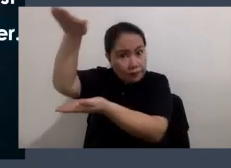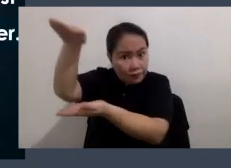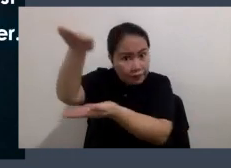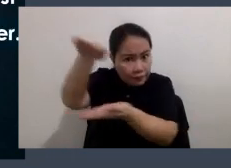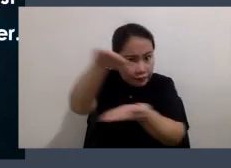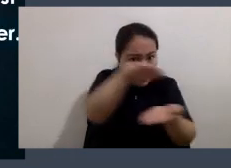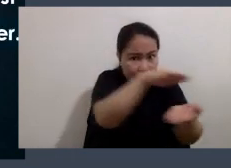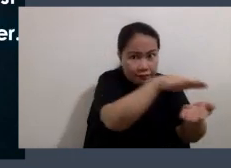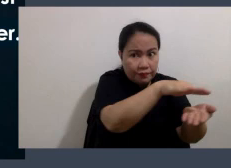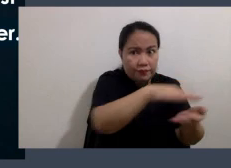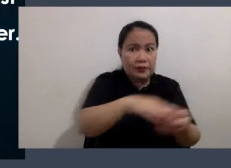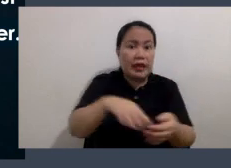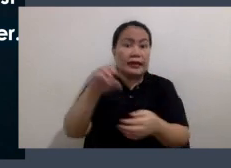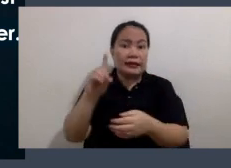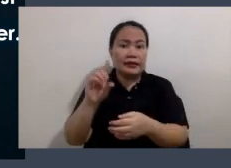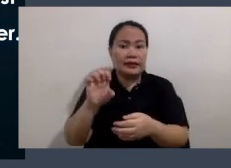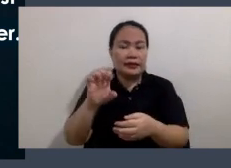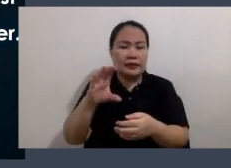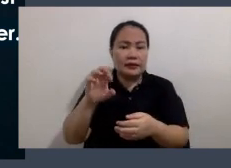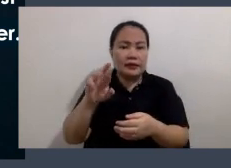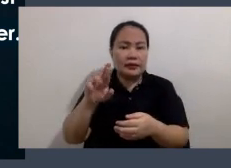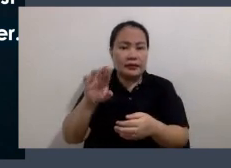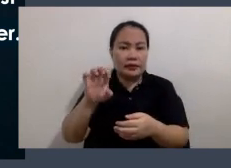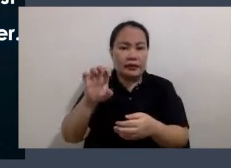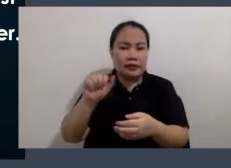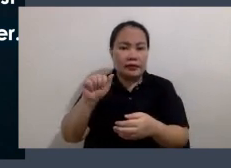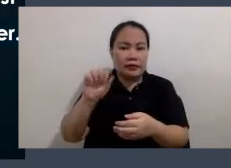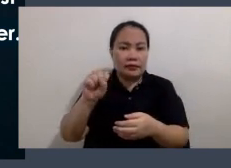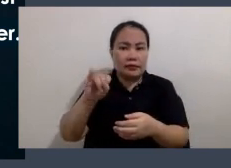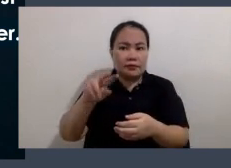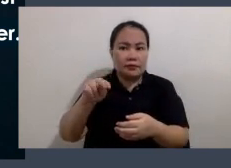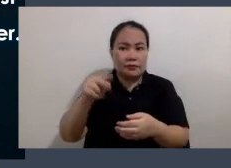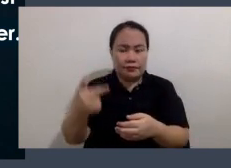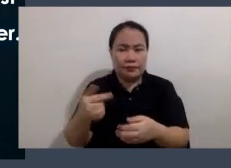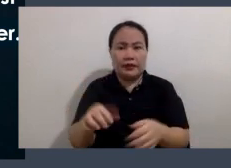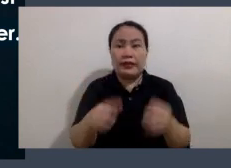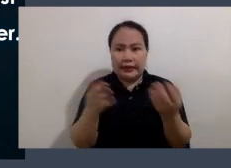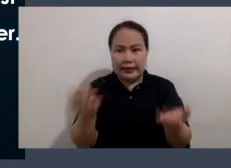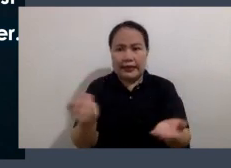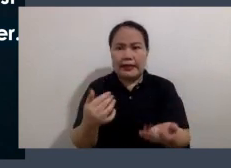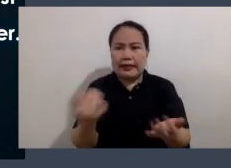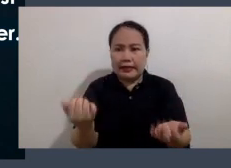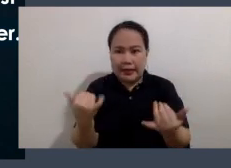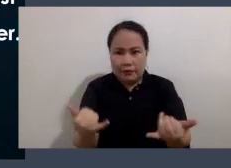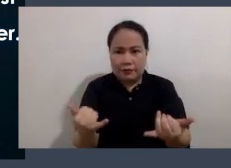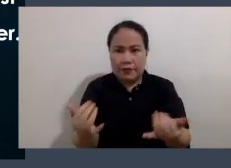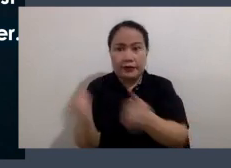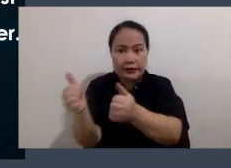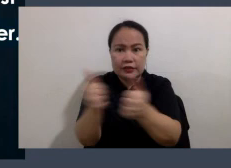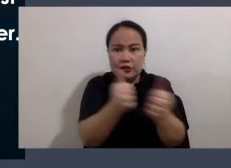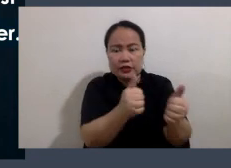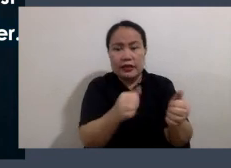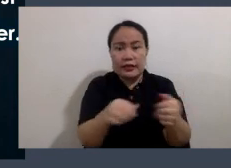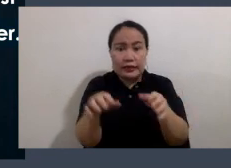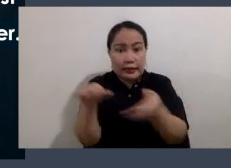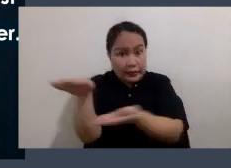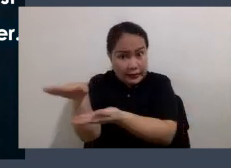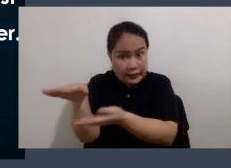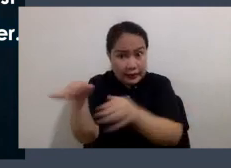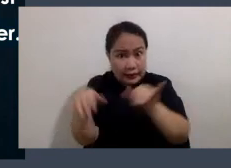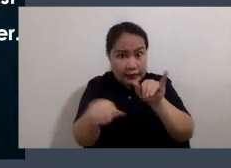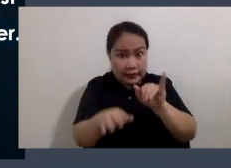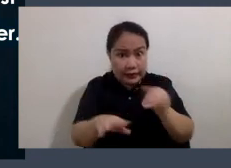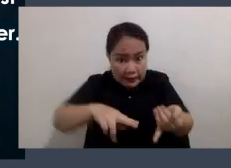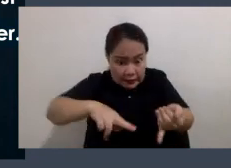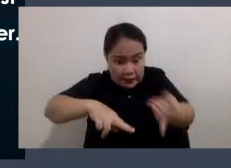try to arrange the following in increasing order. So I have 5, negative 1,